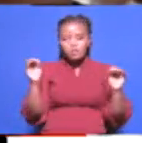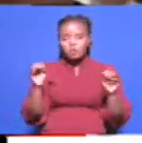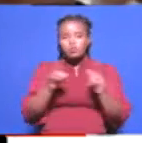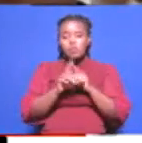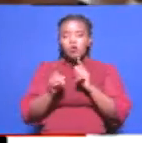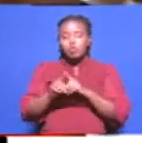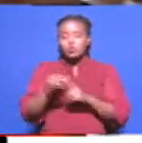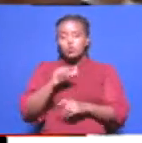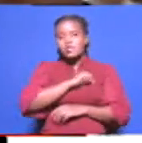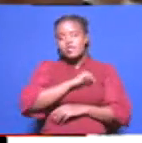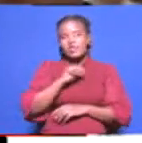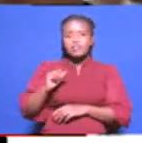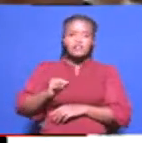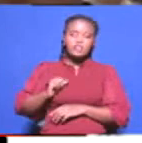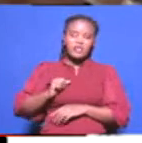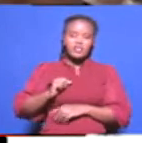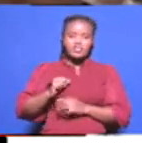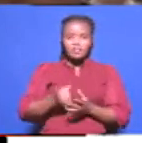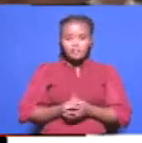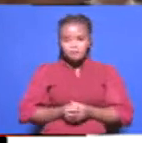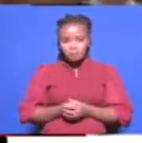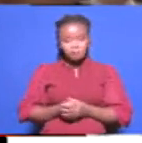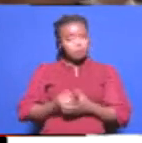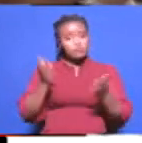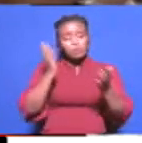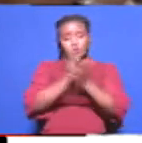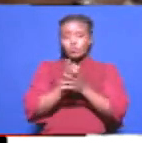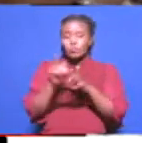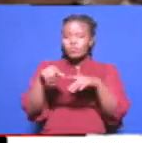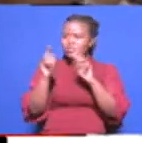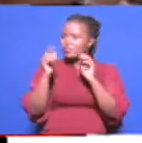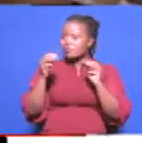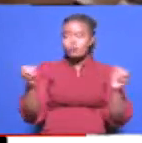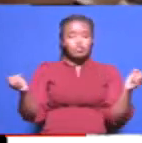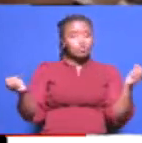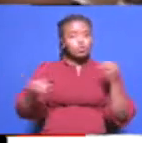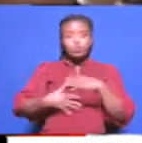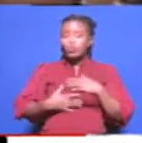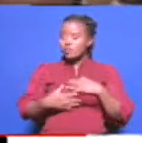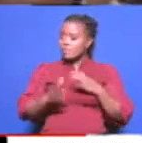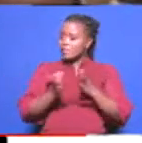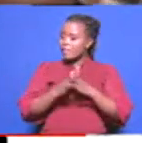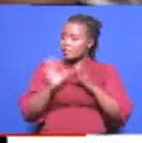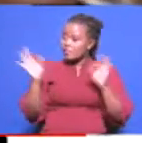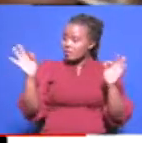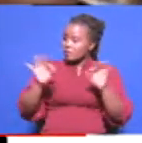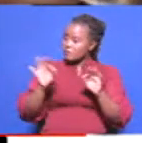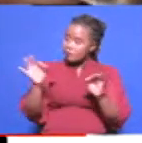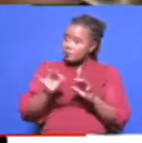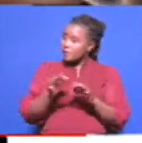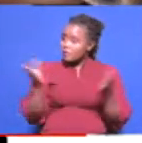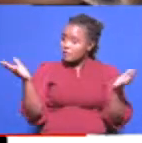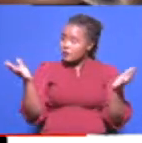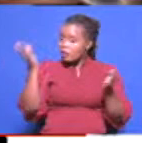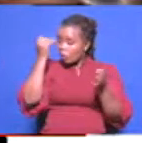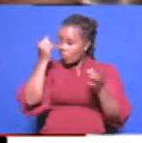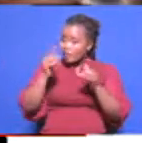Senate. It is surprising and shocking that even as of